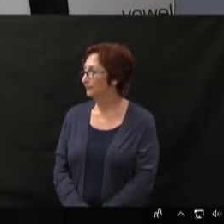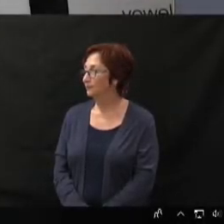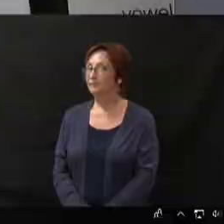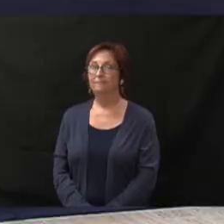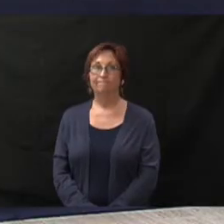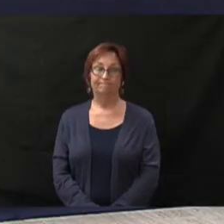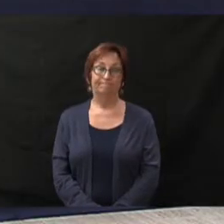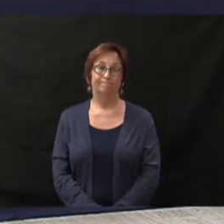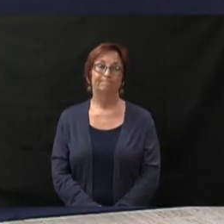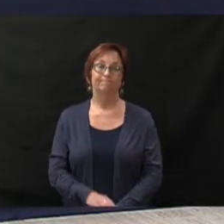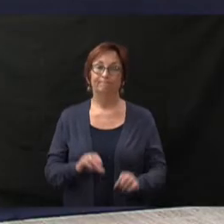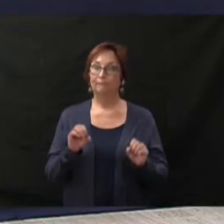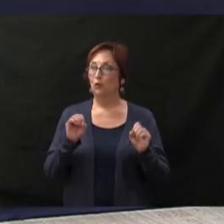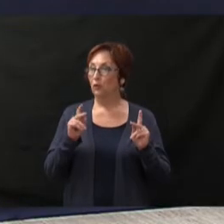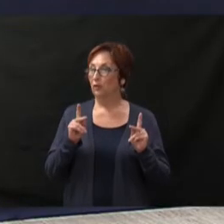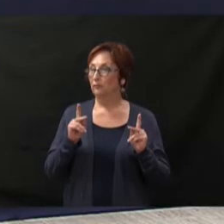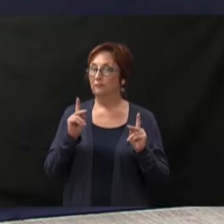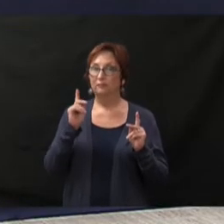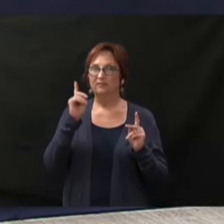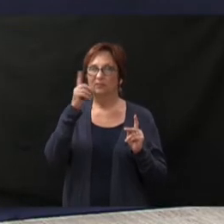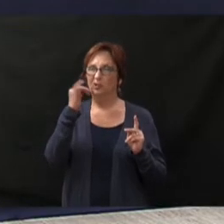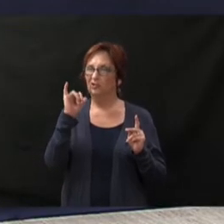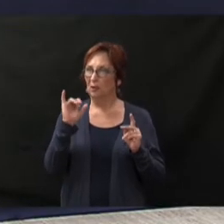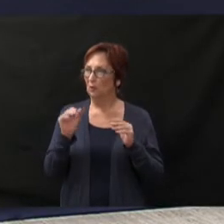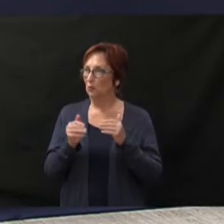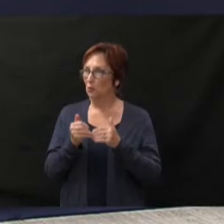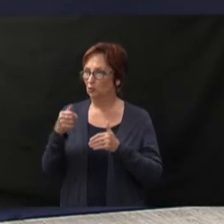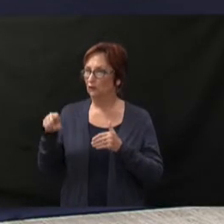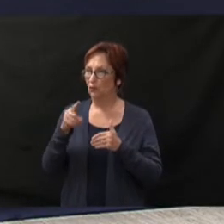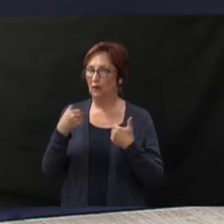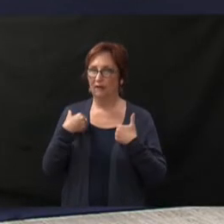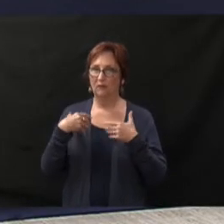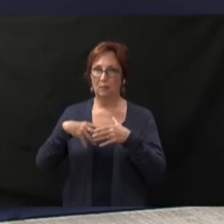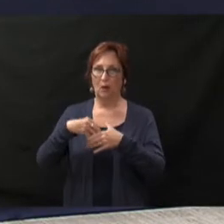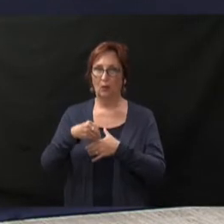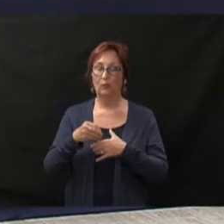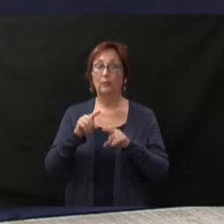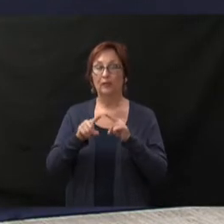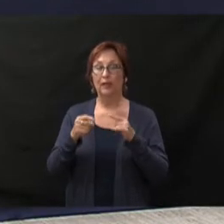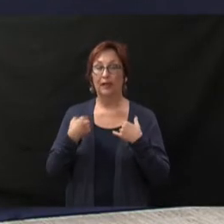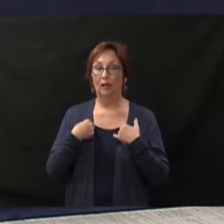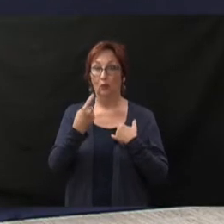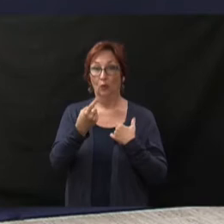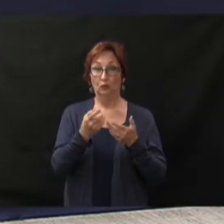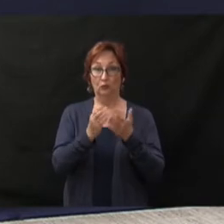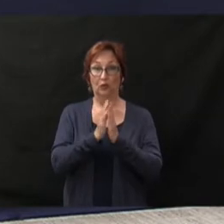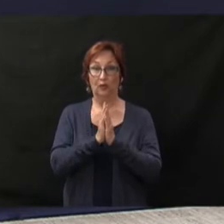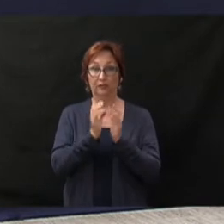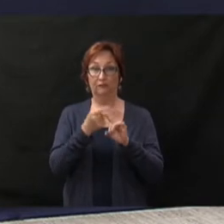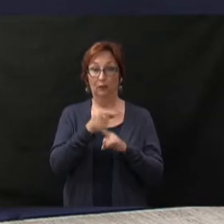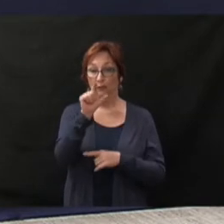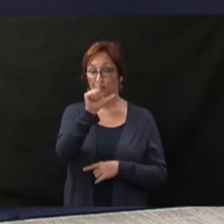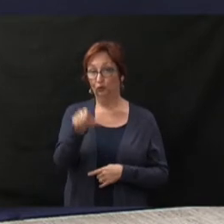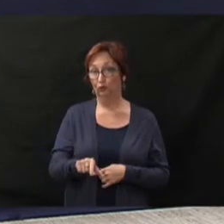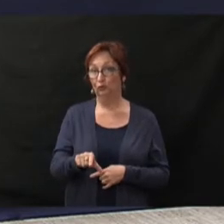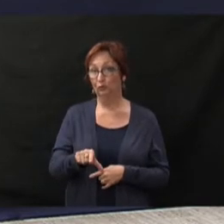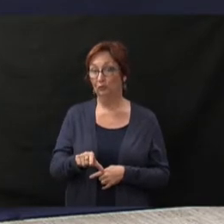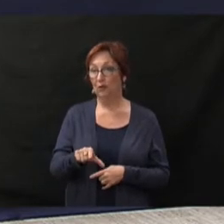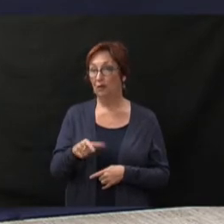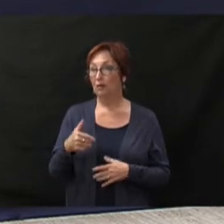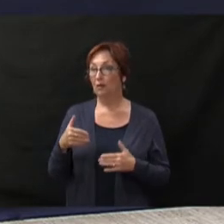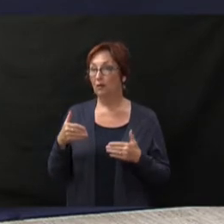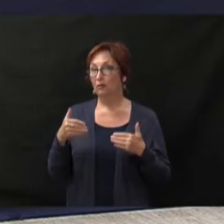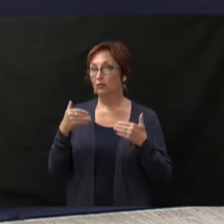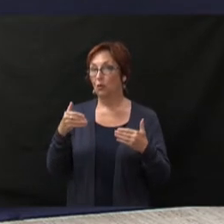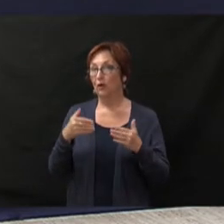Okay. It looks like most people have them. I have a request from Zoomland to go ahead